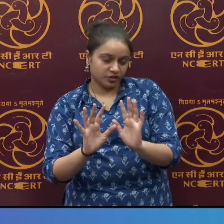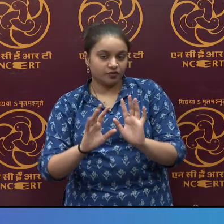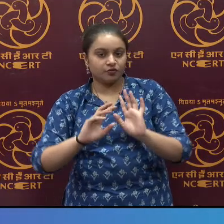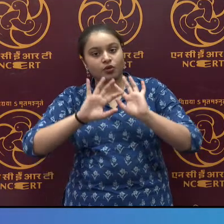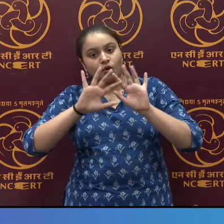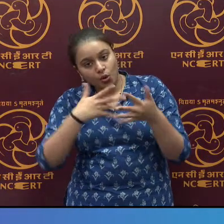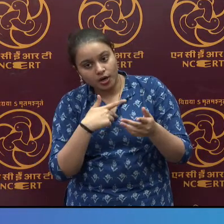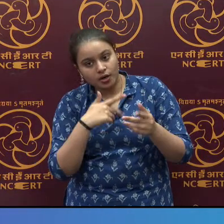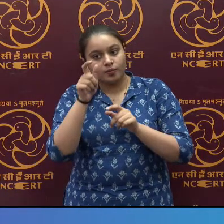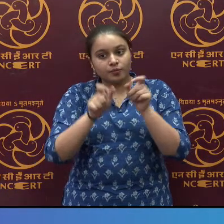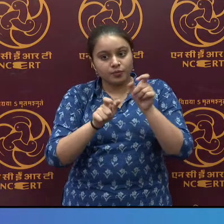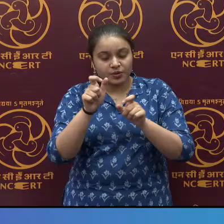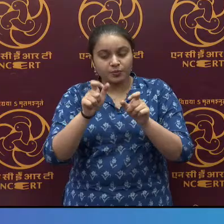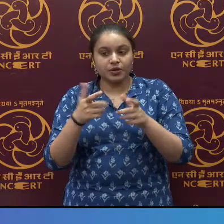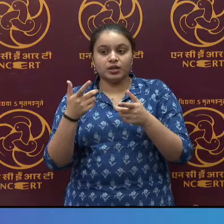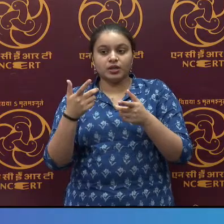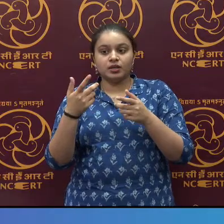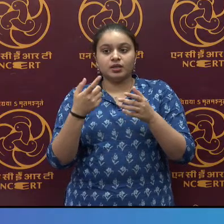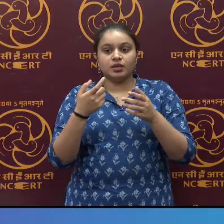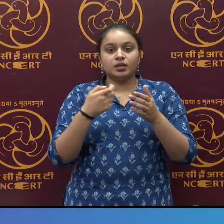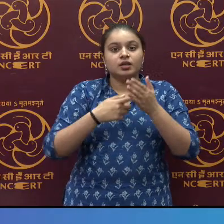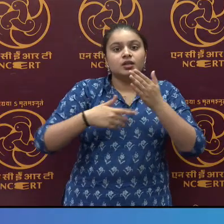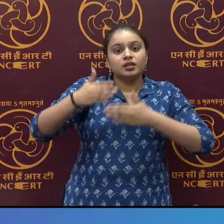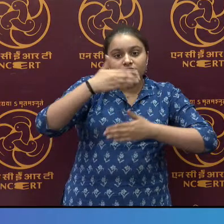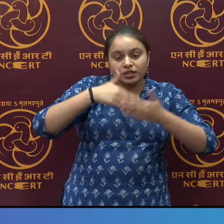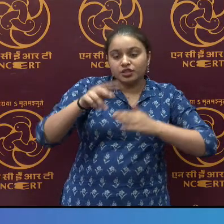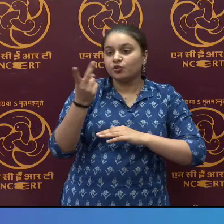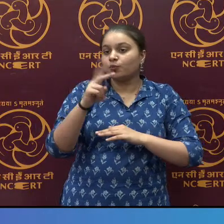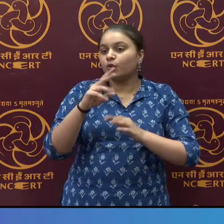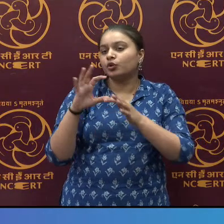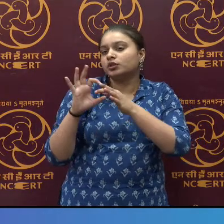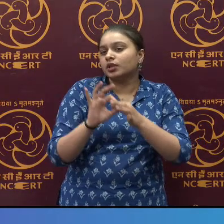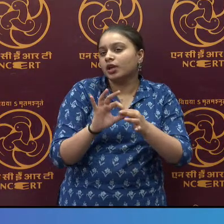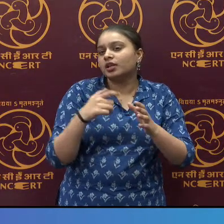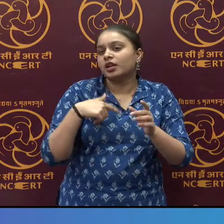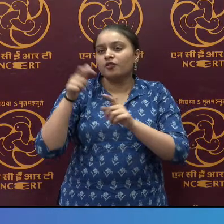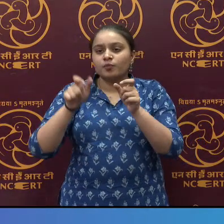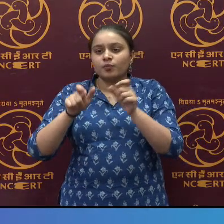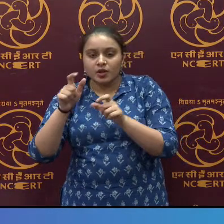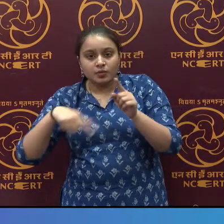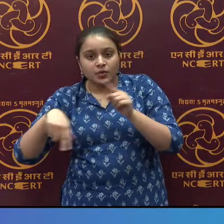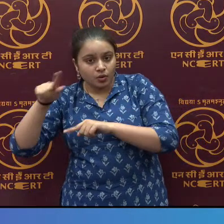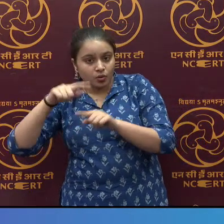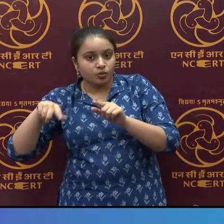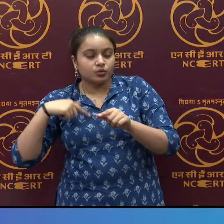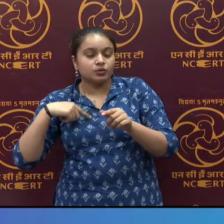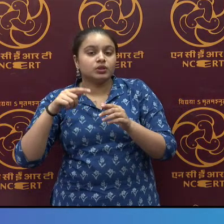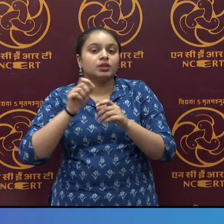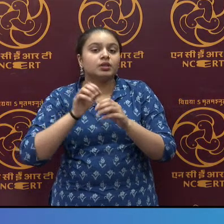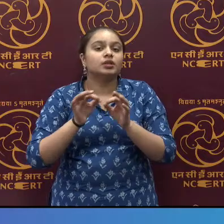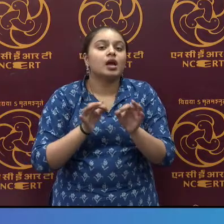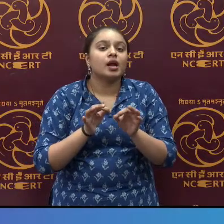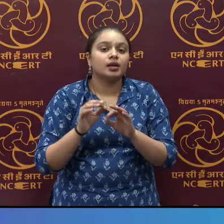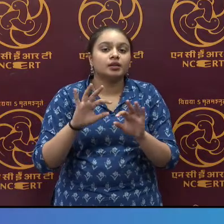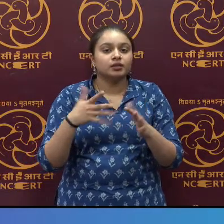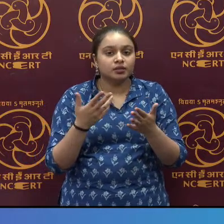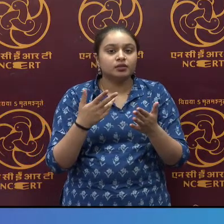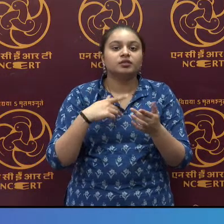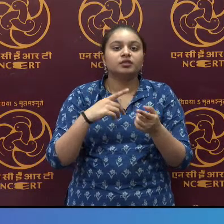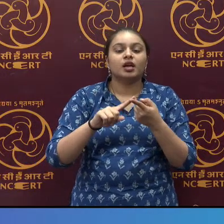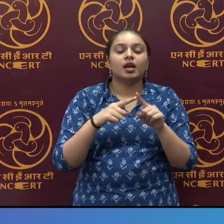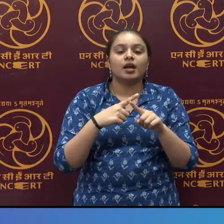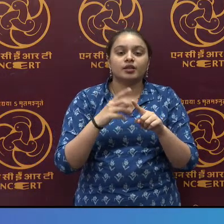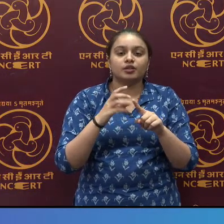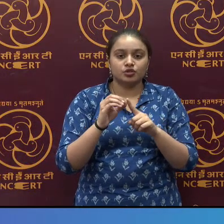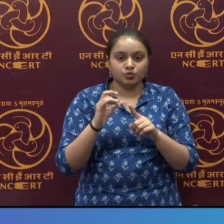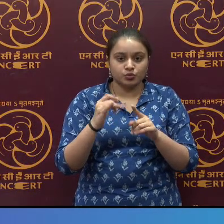any concern regarding the relationship between two, and then the person is writing an article about it, it will become a expository So